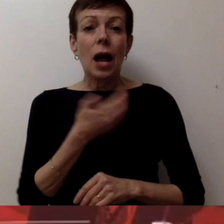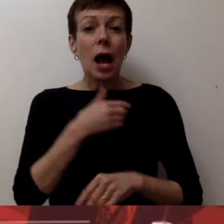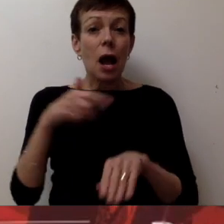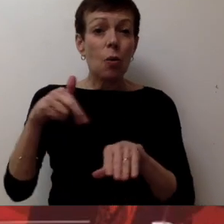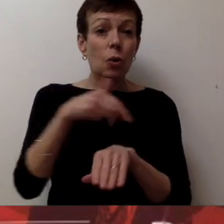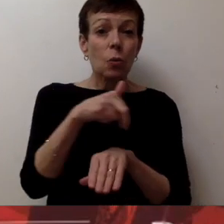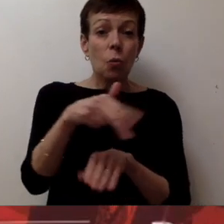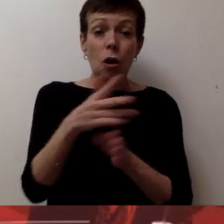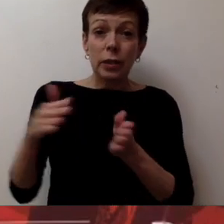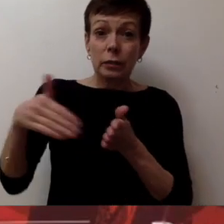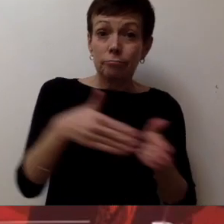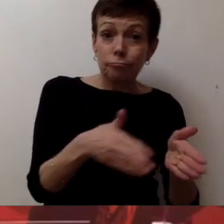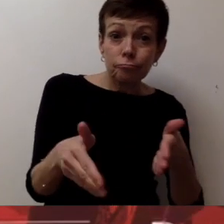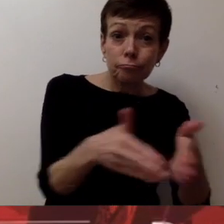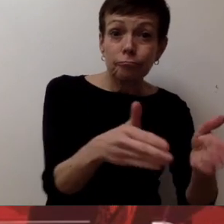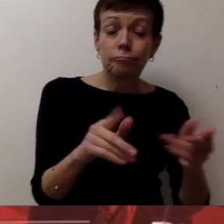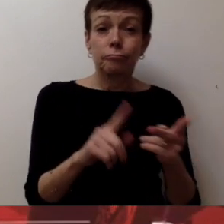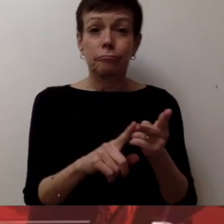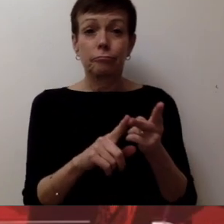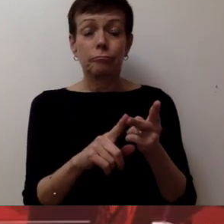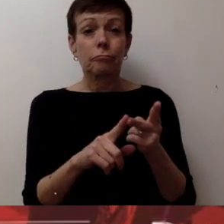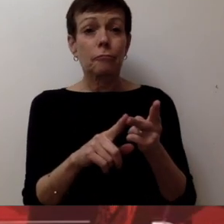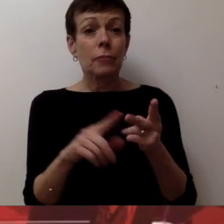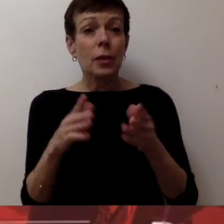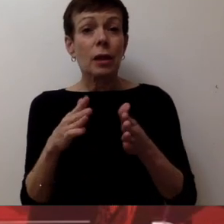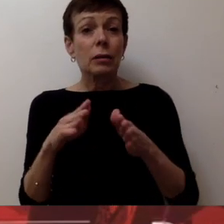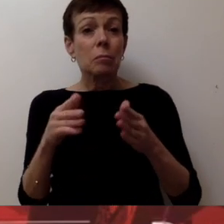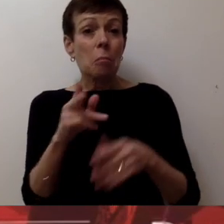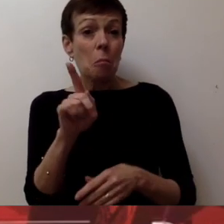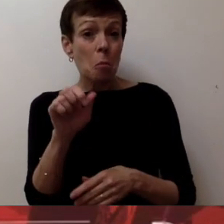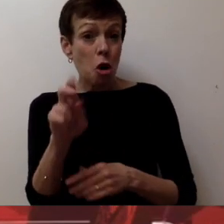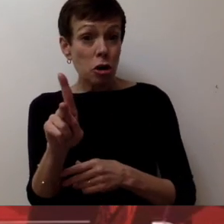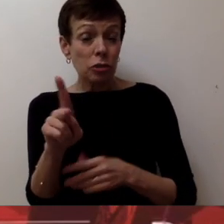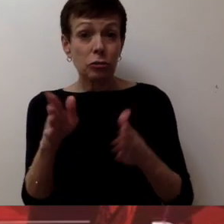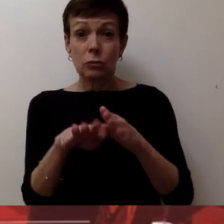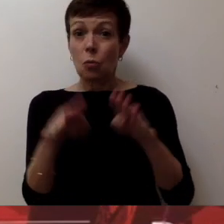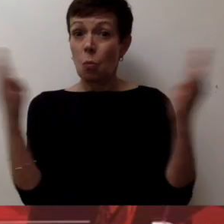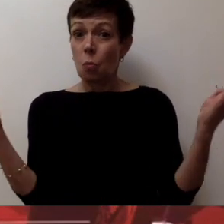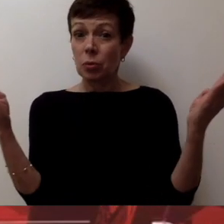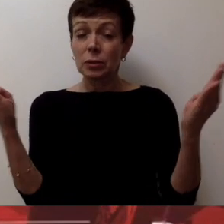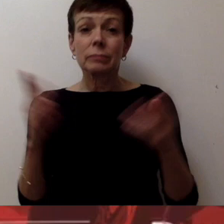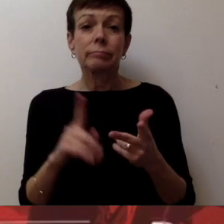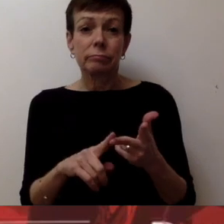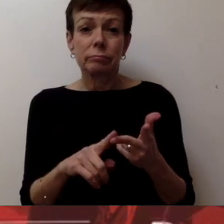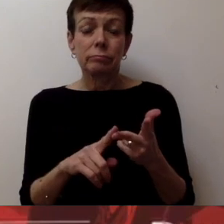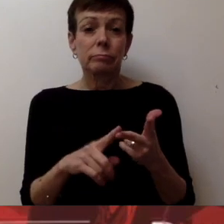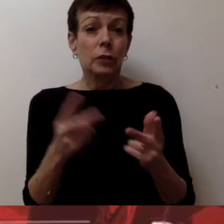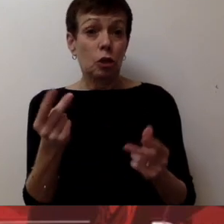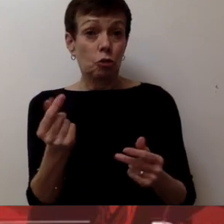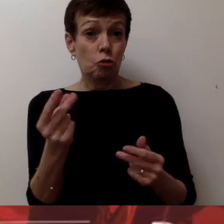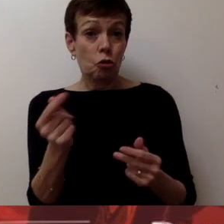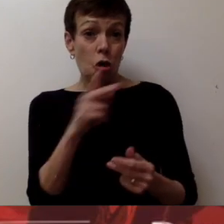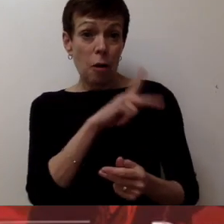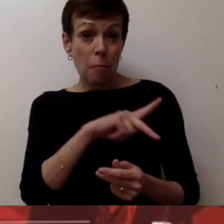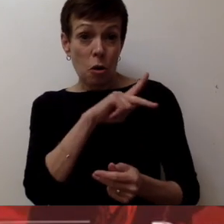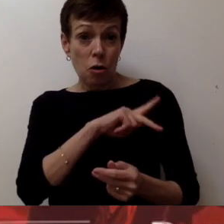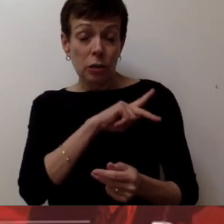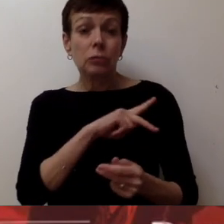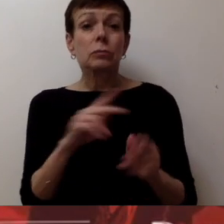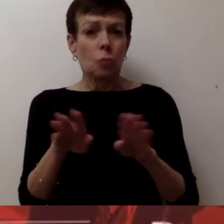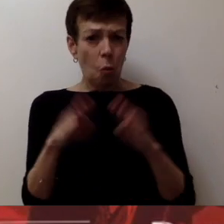trail system, our open park spaces, and dog parks do remain open. But we do ask you to